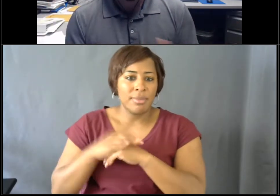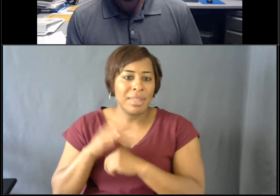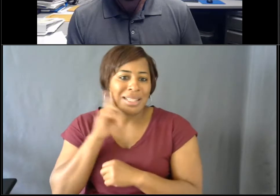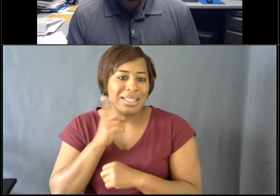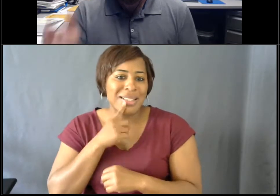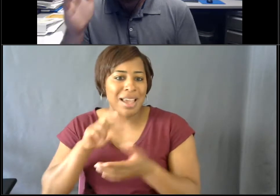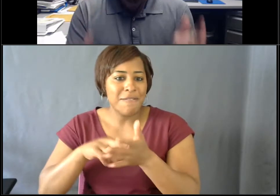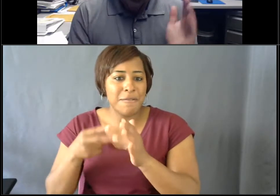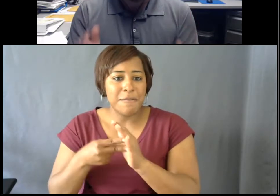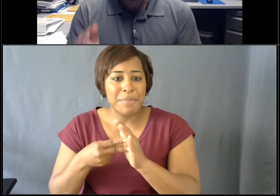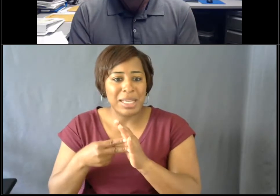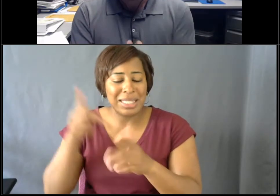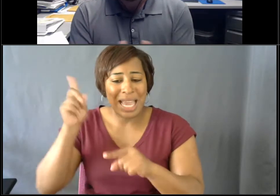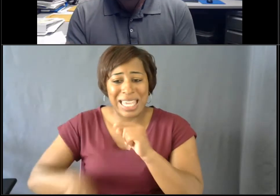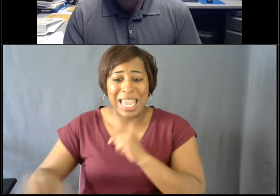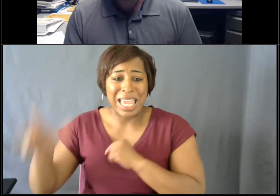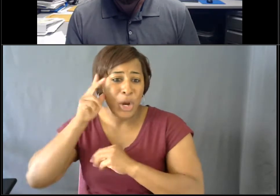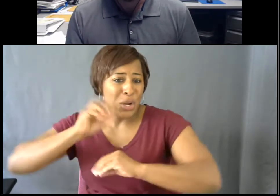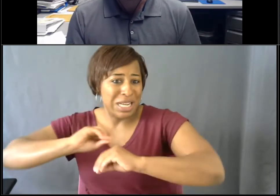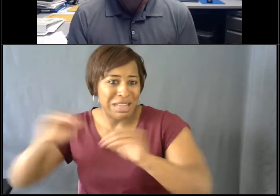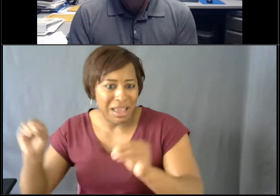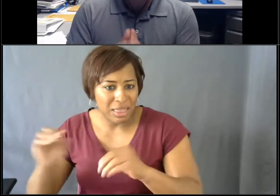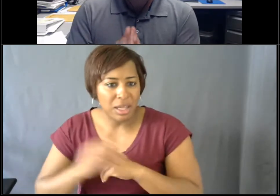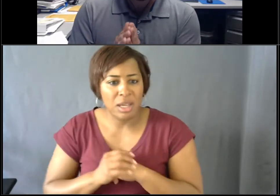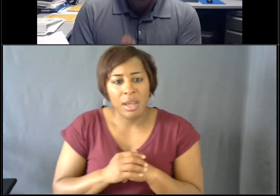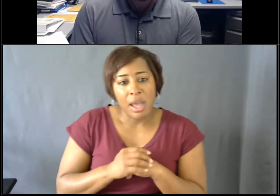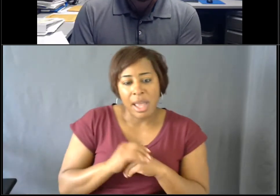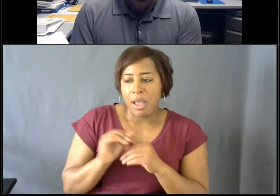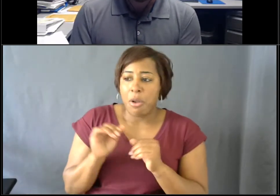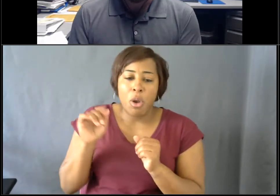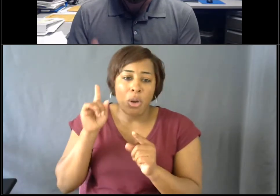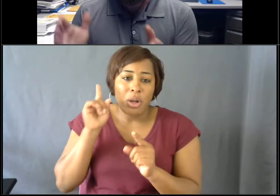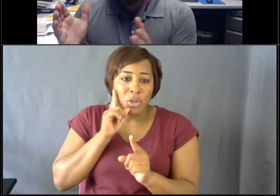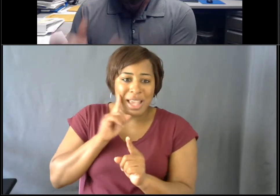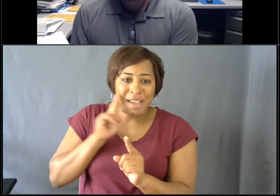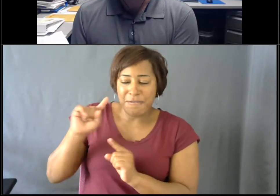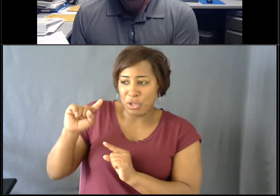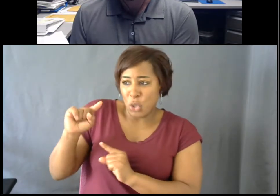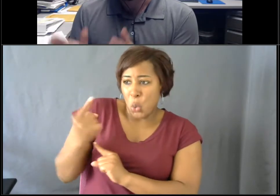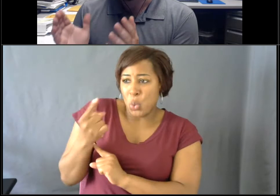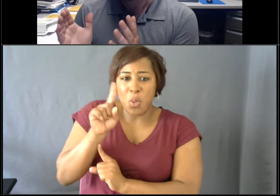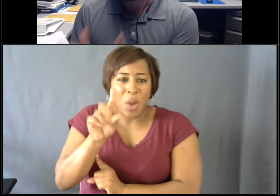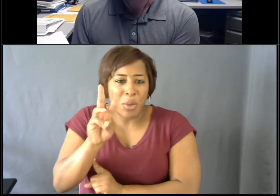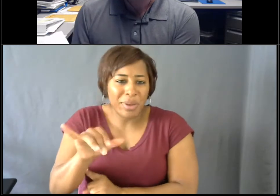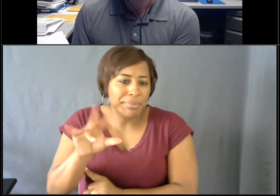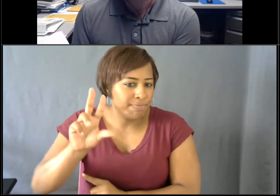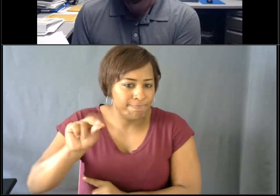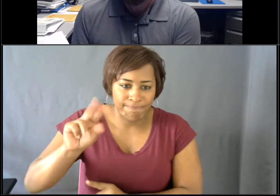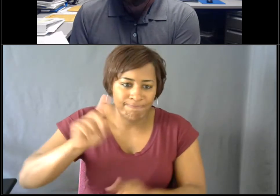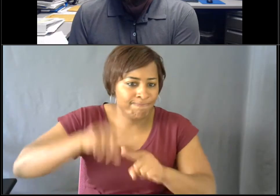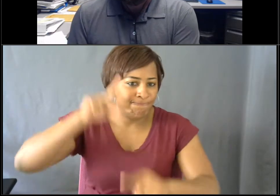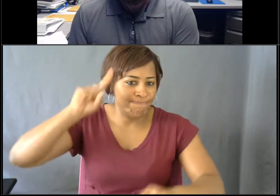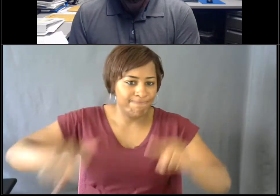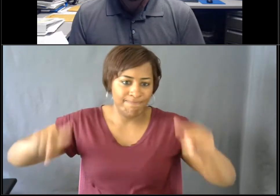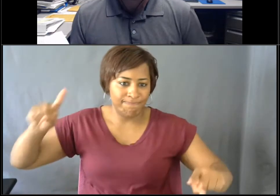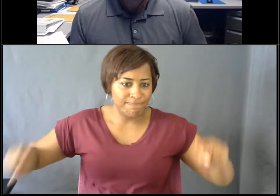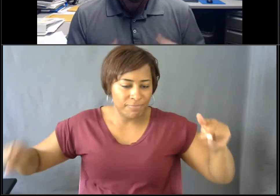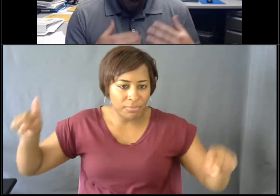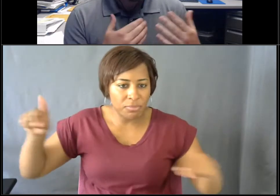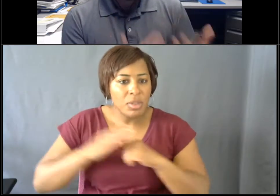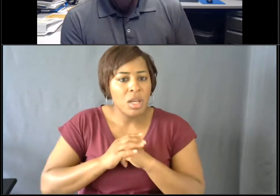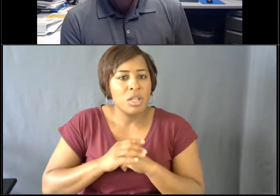hear anything, and it's not binary, that there's definitely a spectrum. And then hard of hearing is a different classification with different needs altogether,